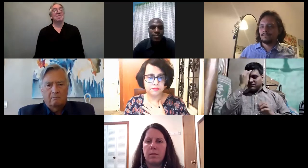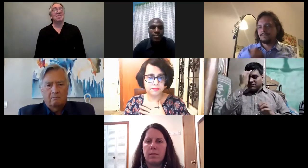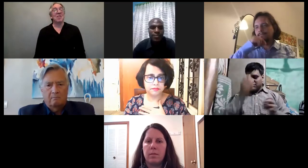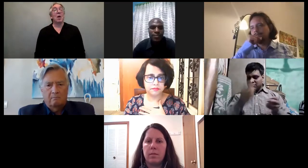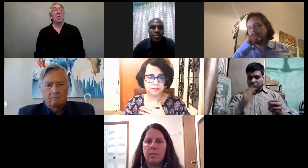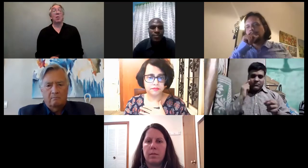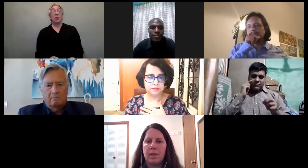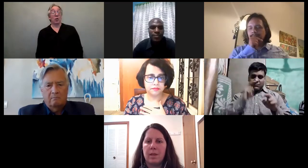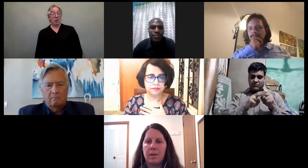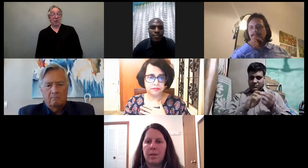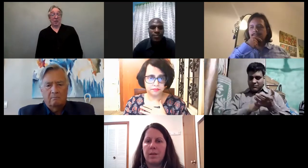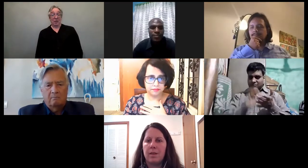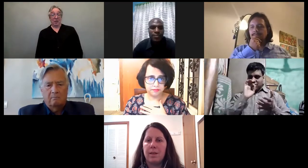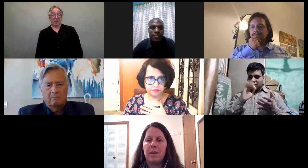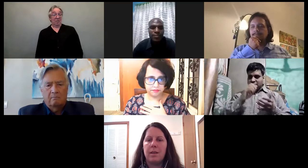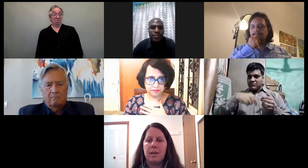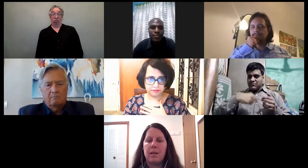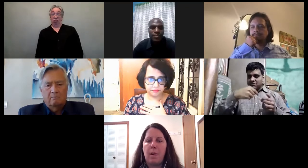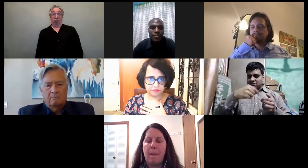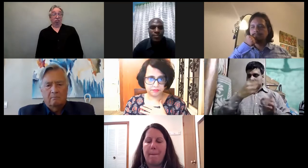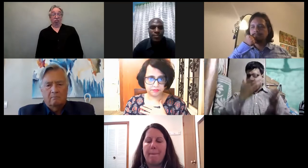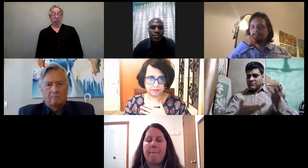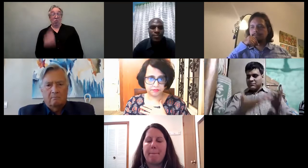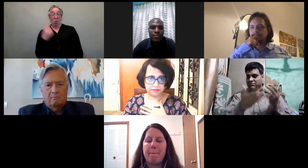there is limited communication even then.